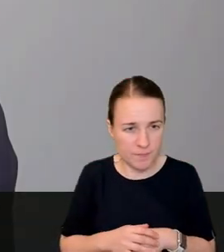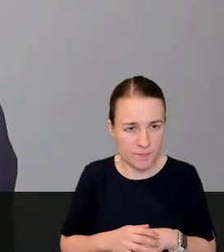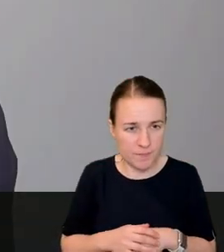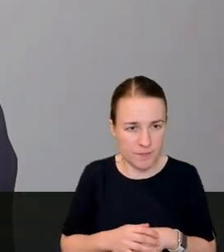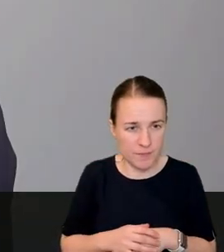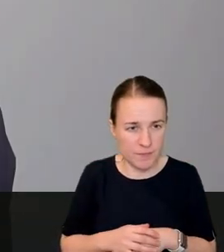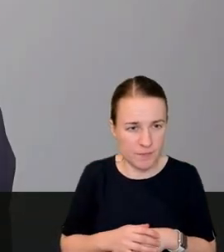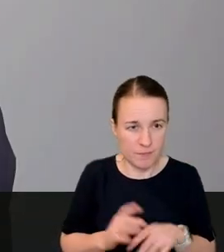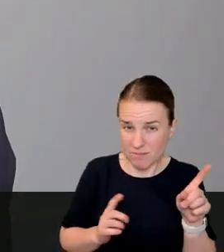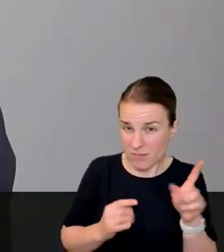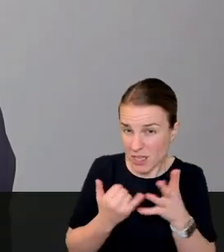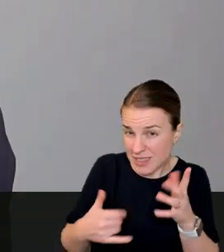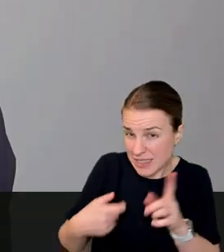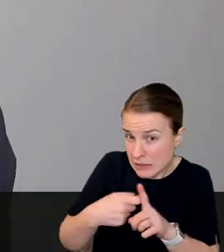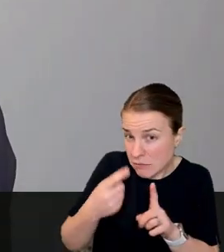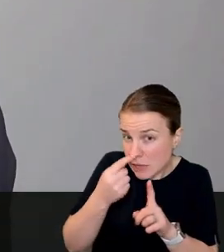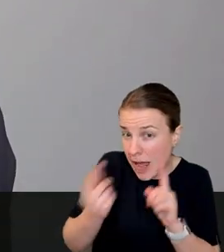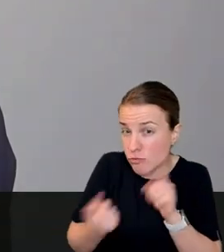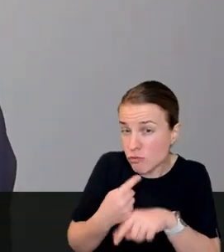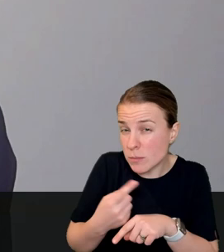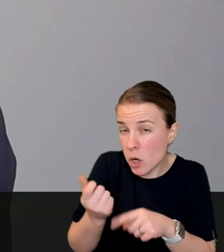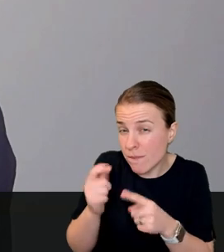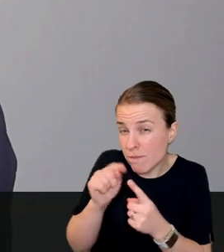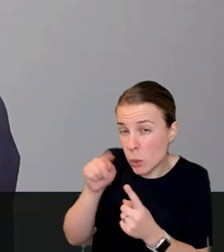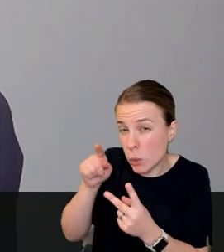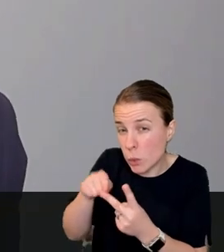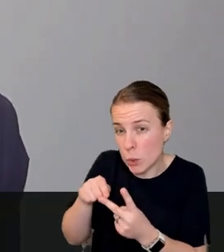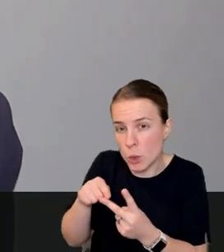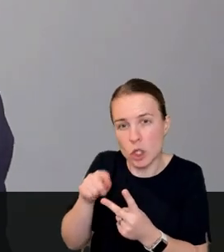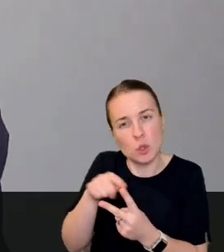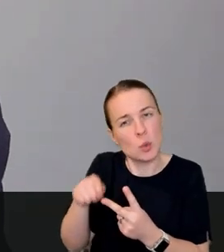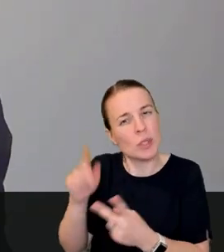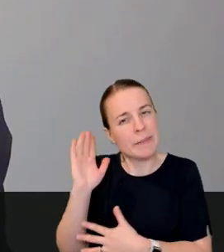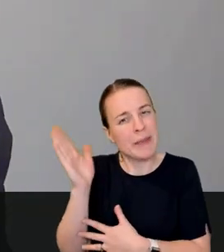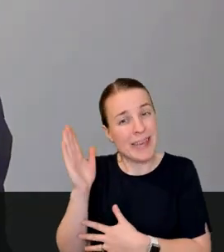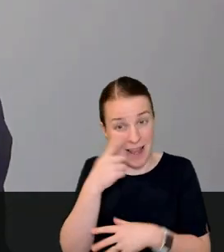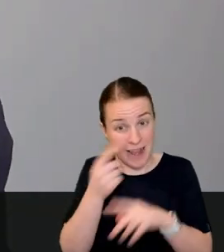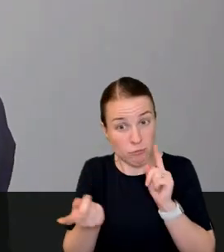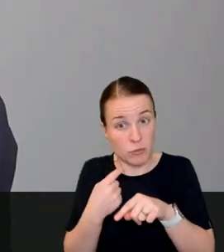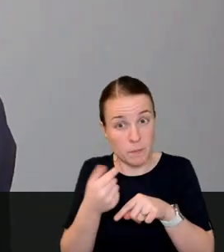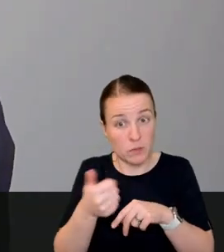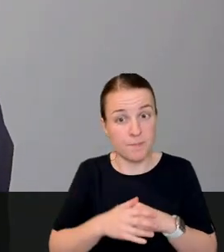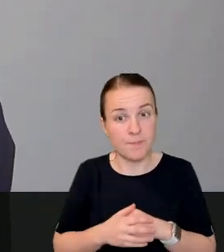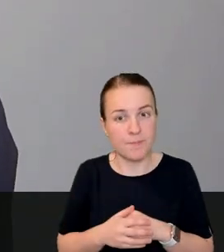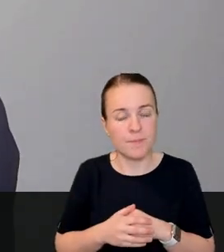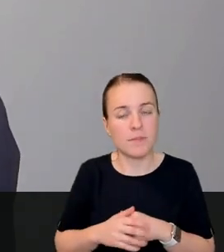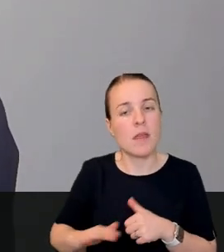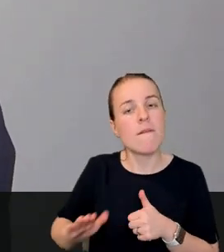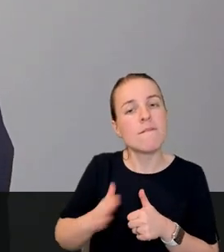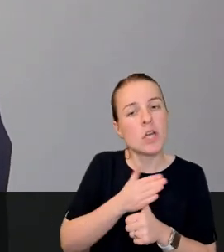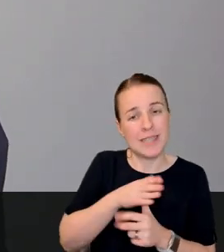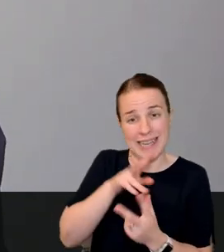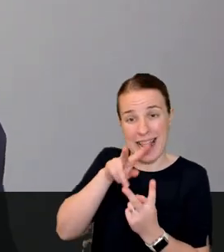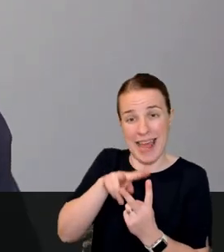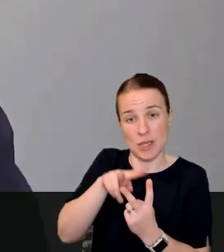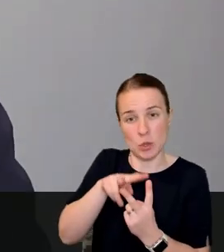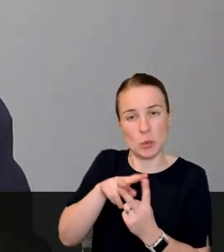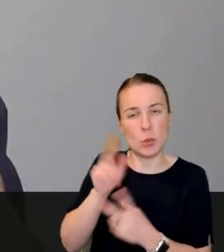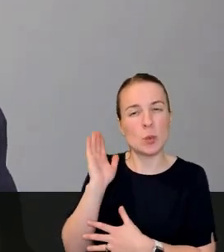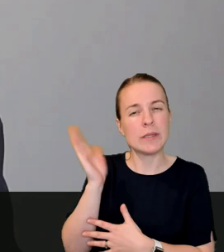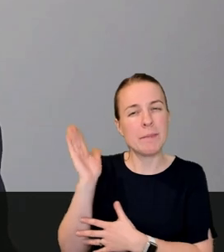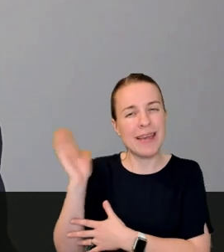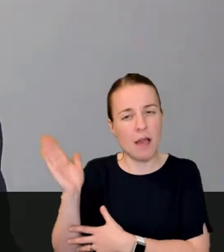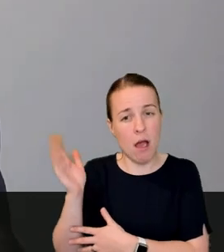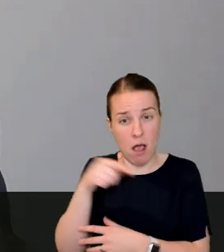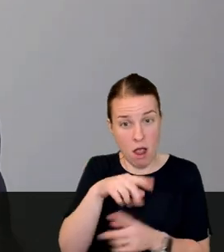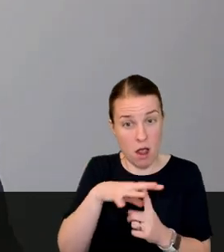obviously, by the previous two speakers? Firstly, if the last two speakers, as proud Conservatives, have any